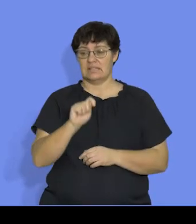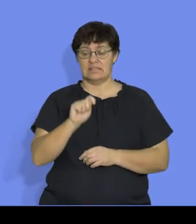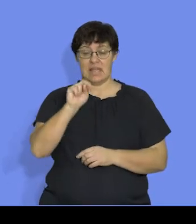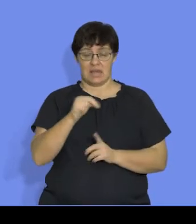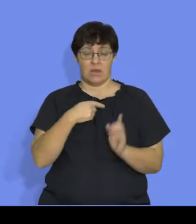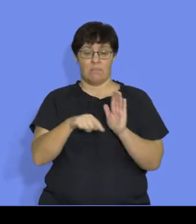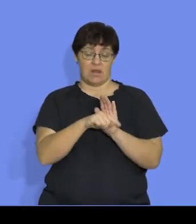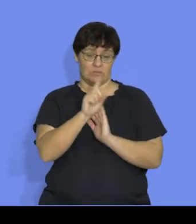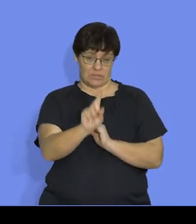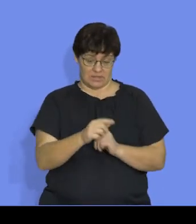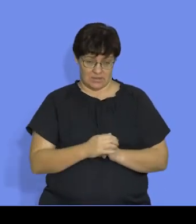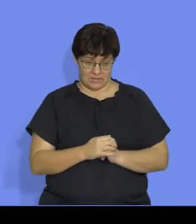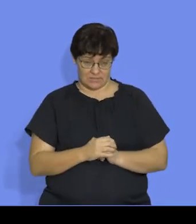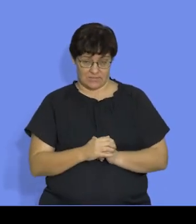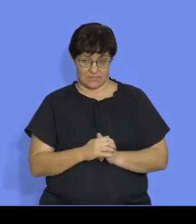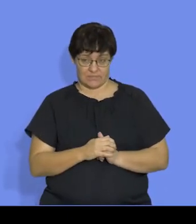Tn minus 1.